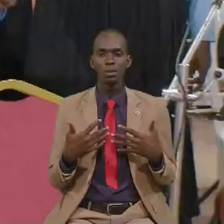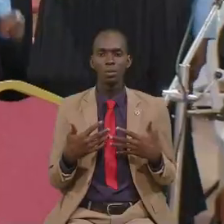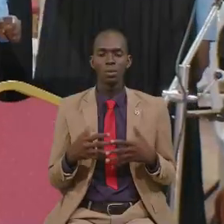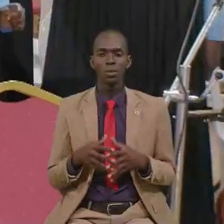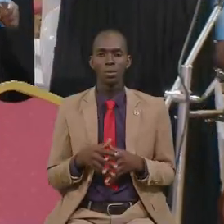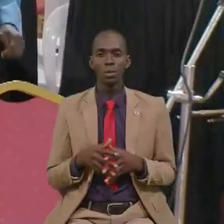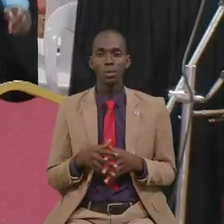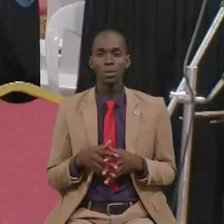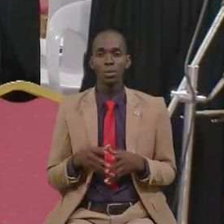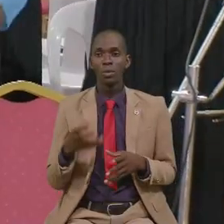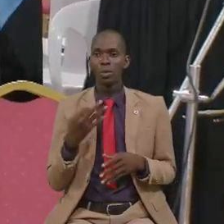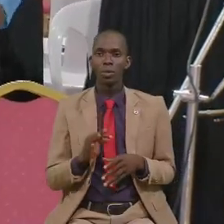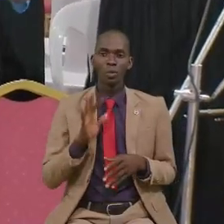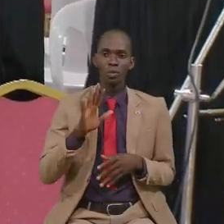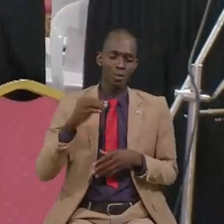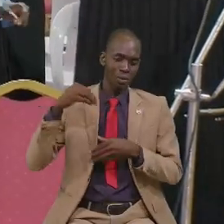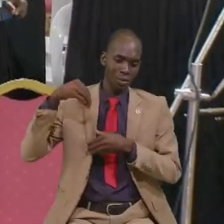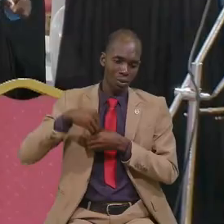of your inner man.